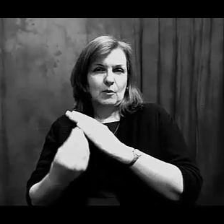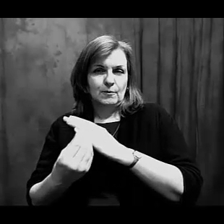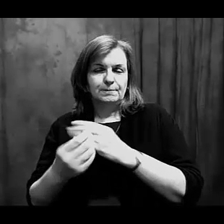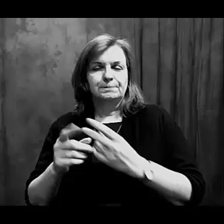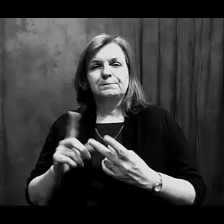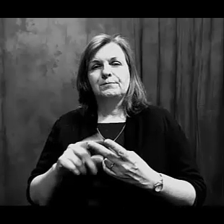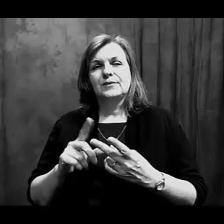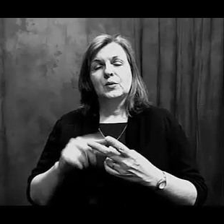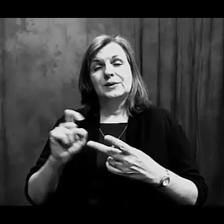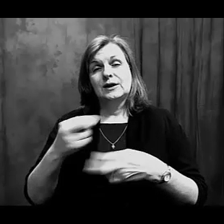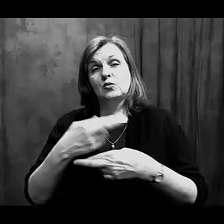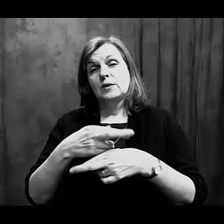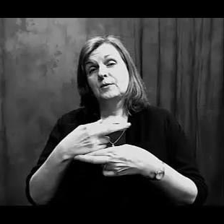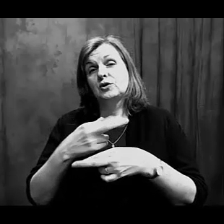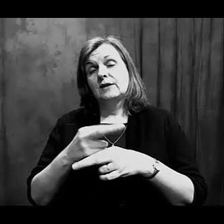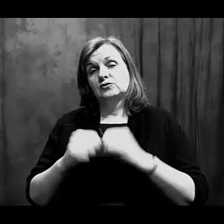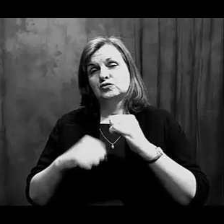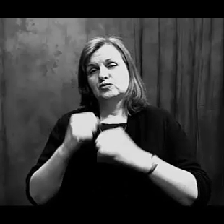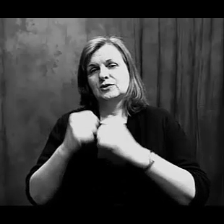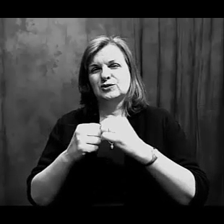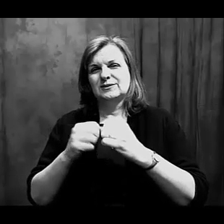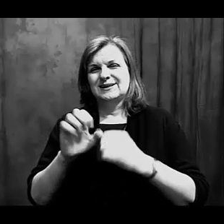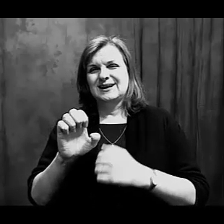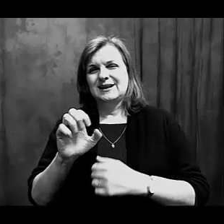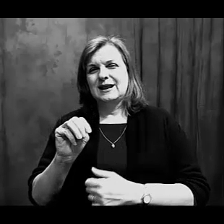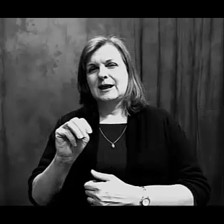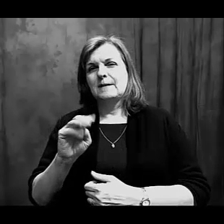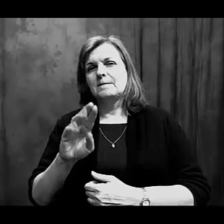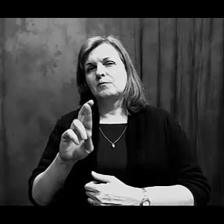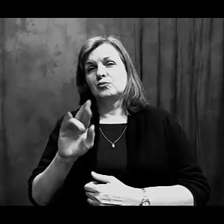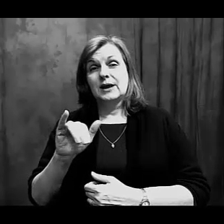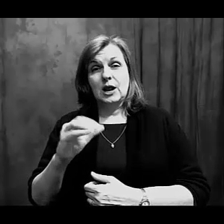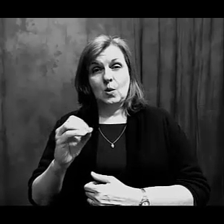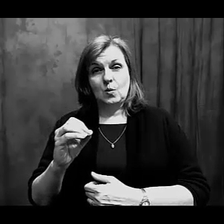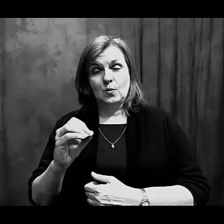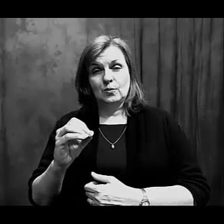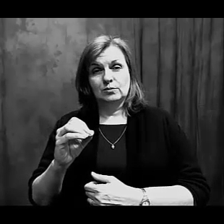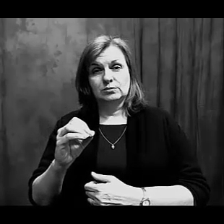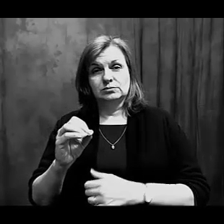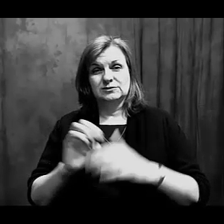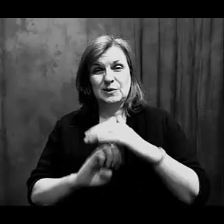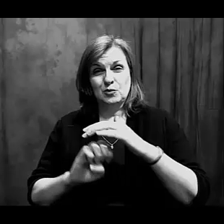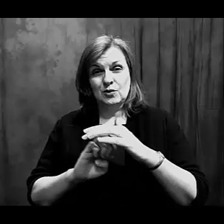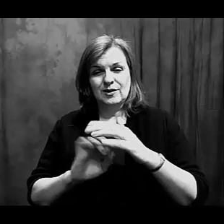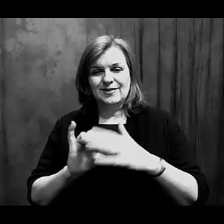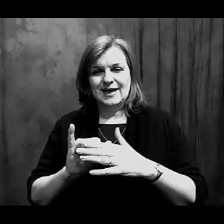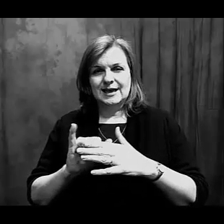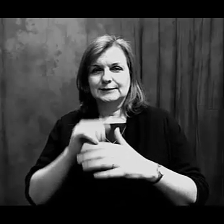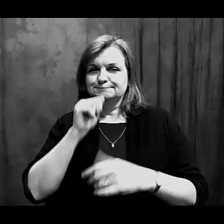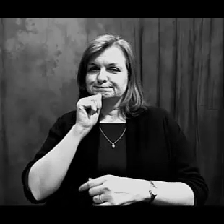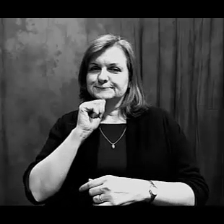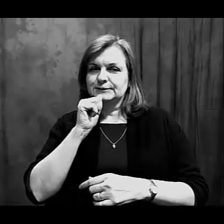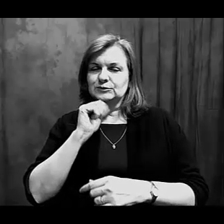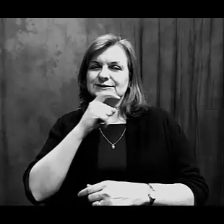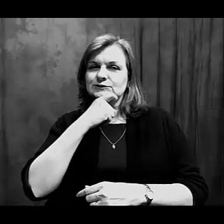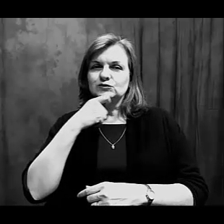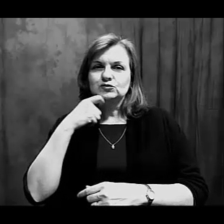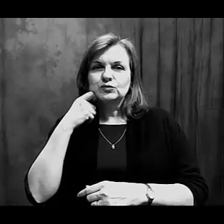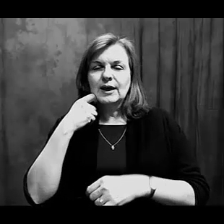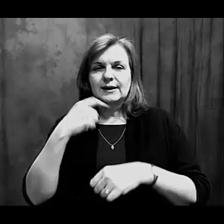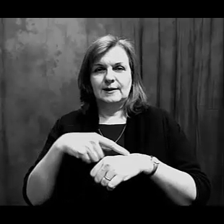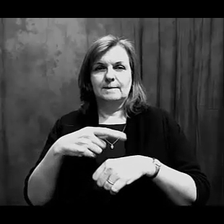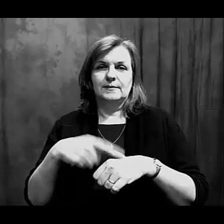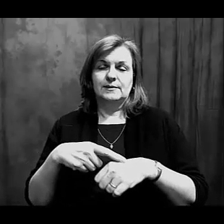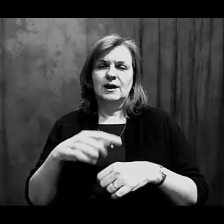Okay. We're going to need some sort of reproductive structure or embryo that is essentially